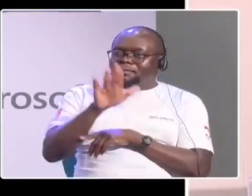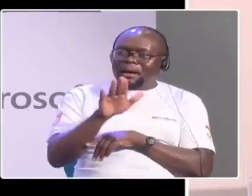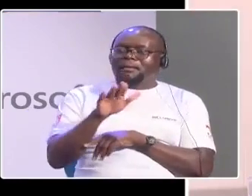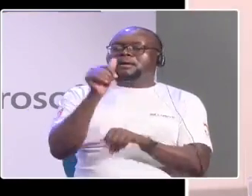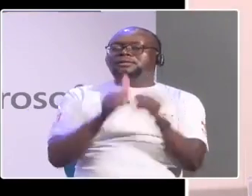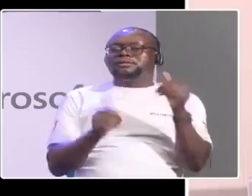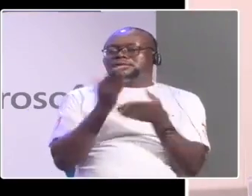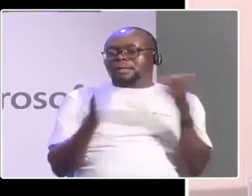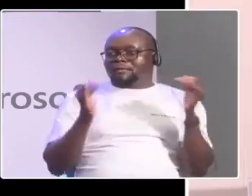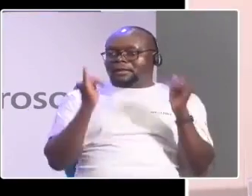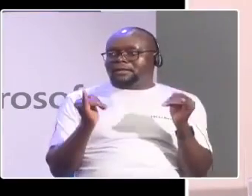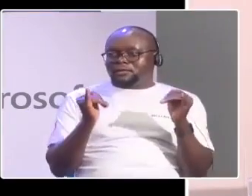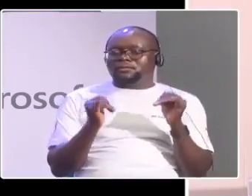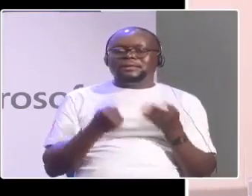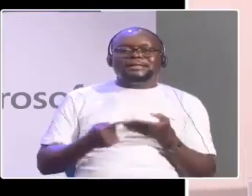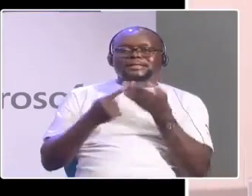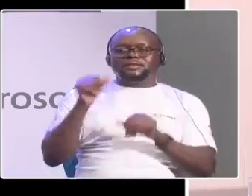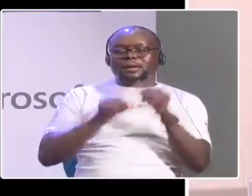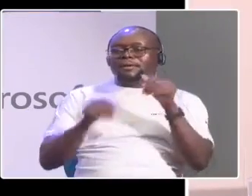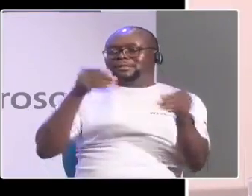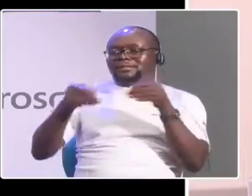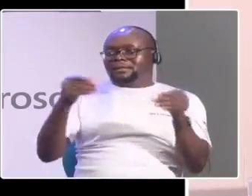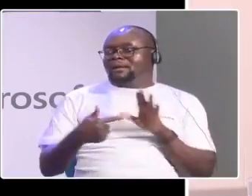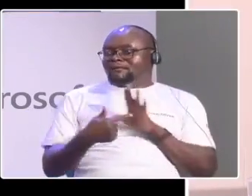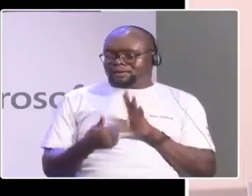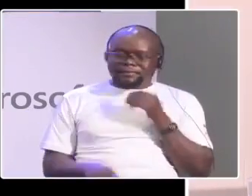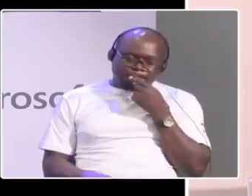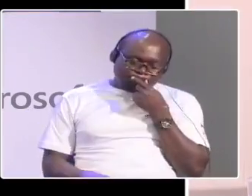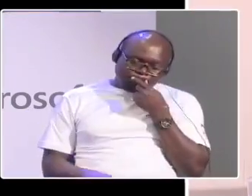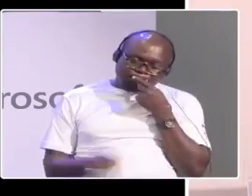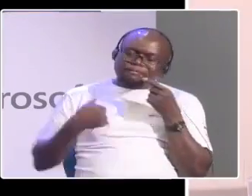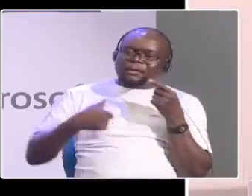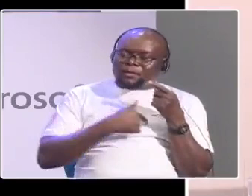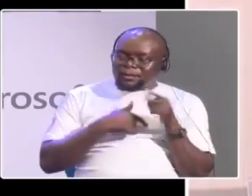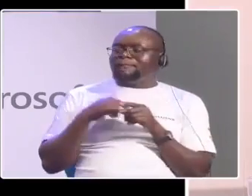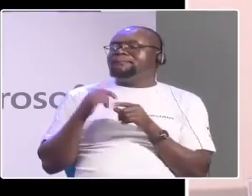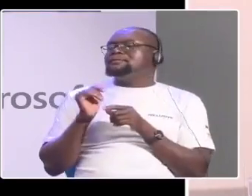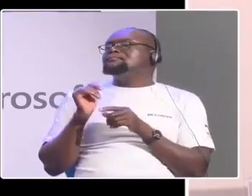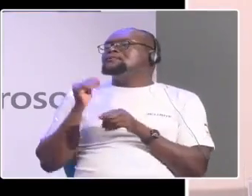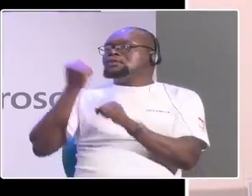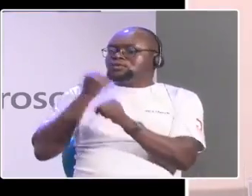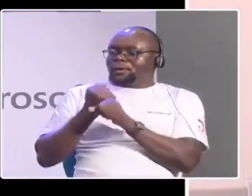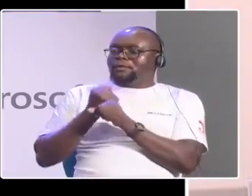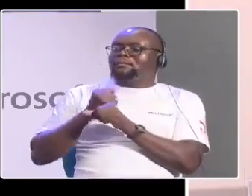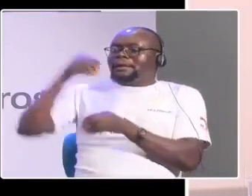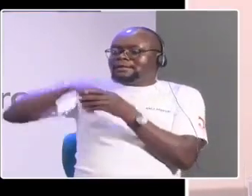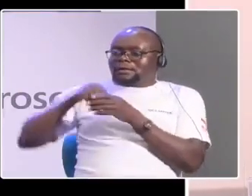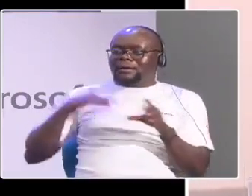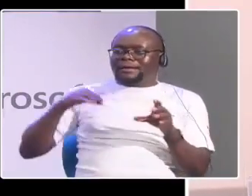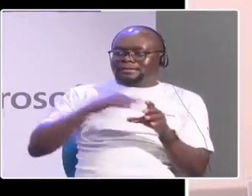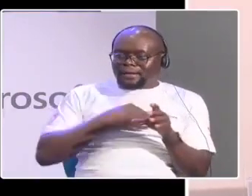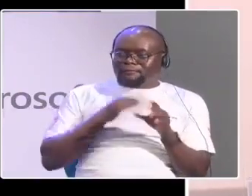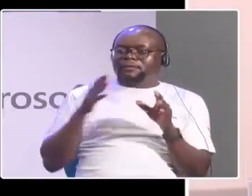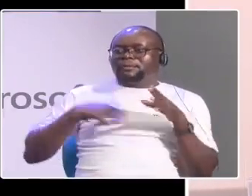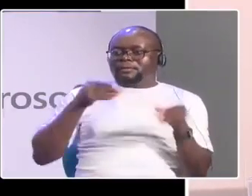about some of these really nuanced discussions about disability, for example. And we've been rallying our internal workforce of people with